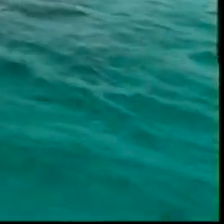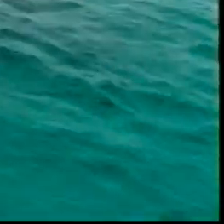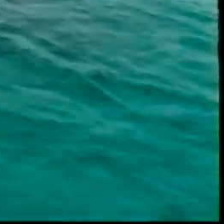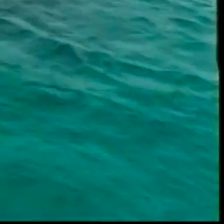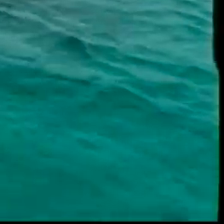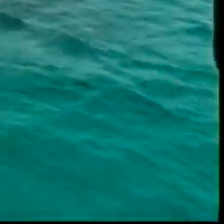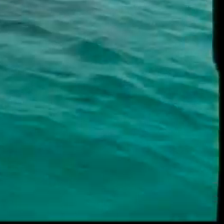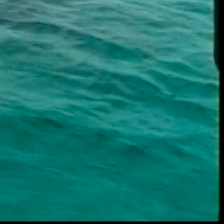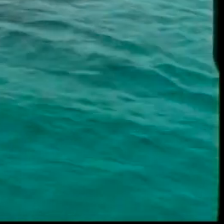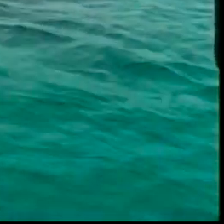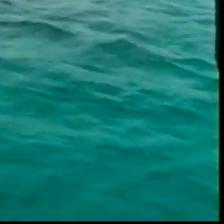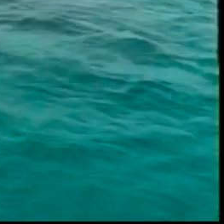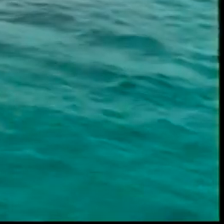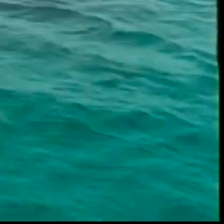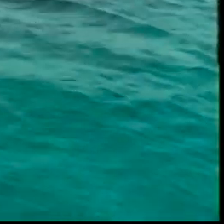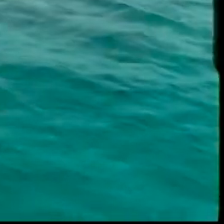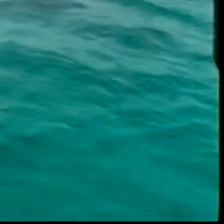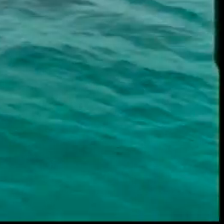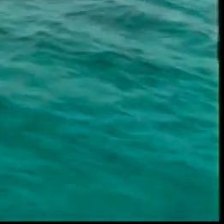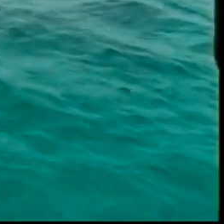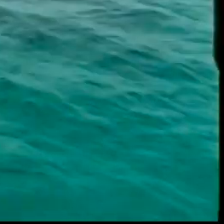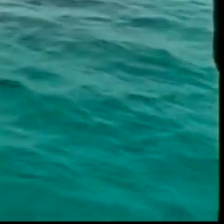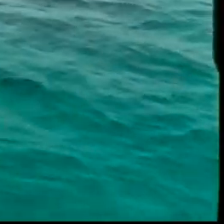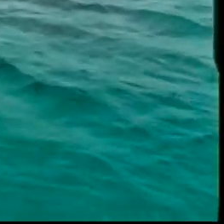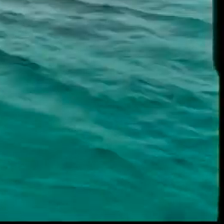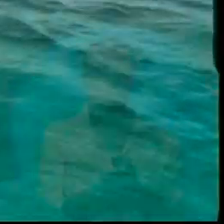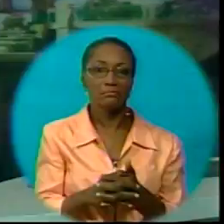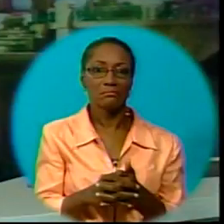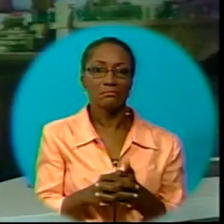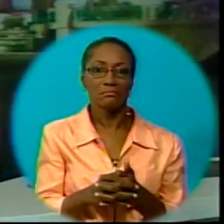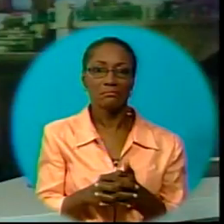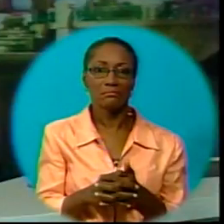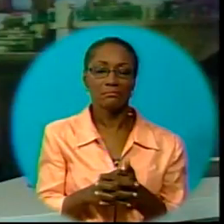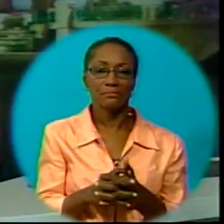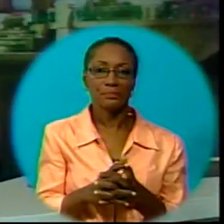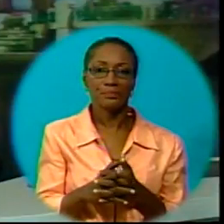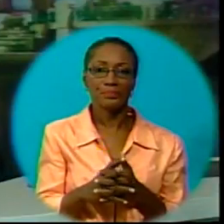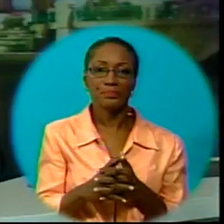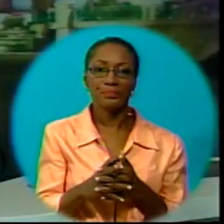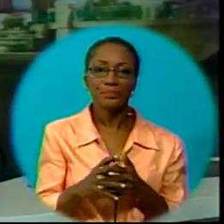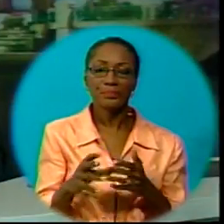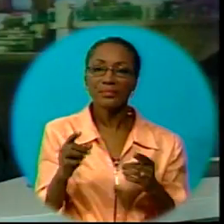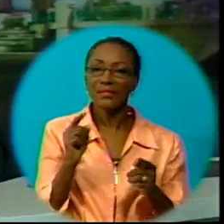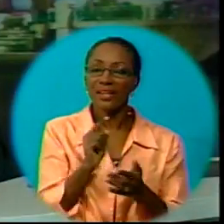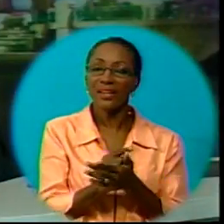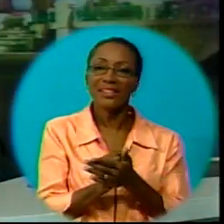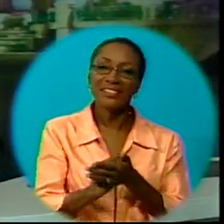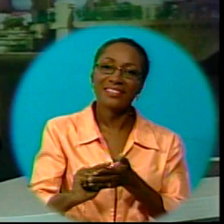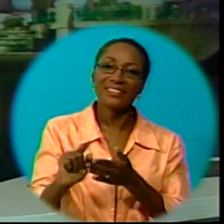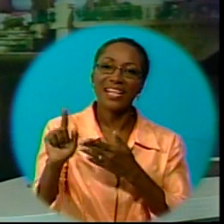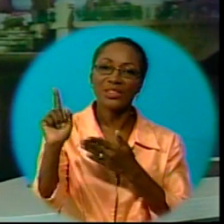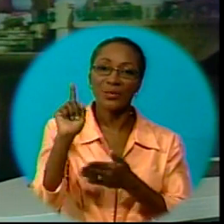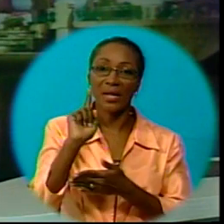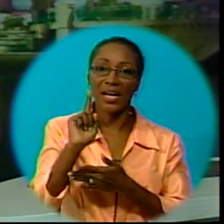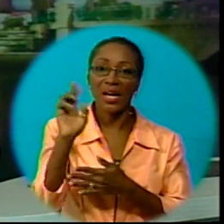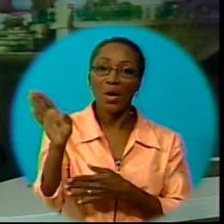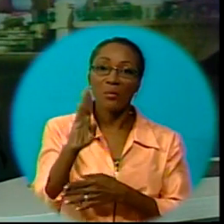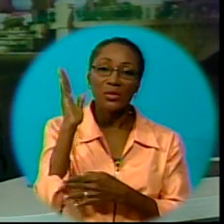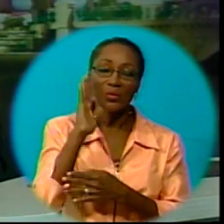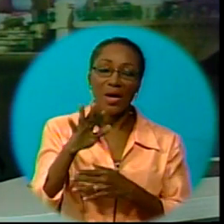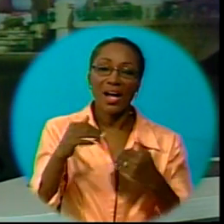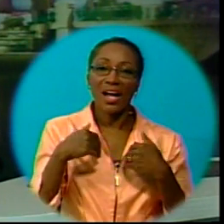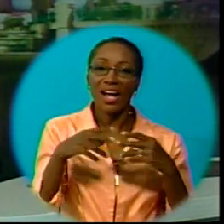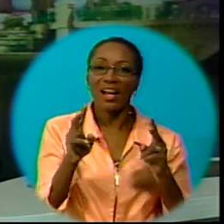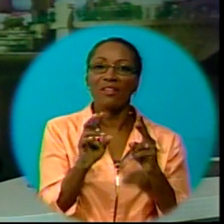on board with including lionfish as part of the tourism product. Well, come next week, Barbados will have an extra